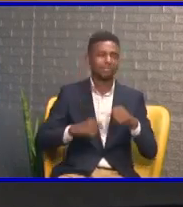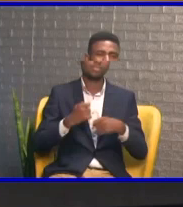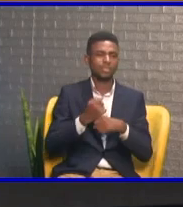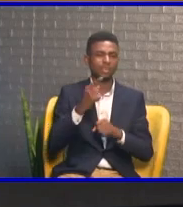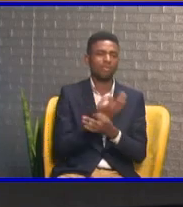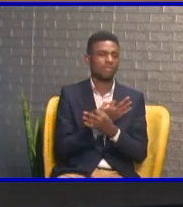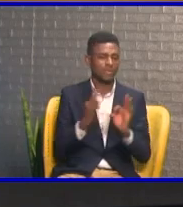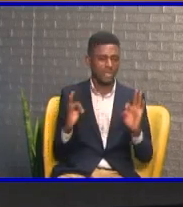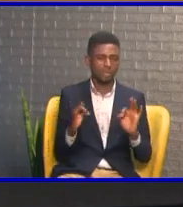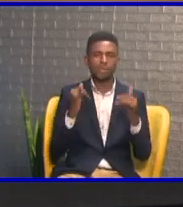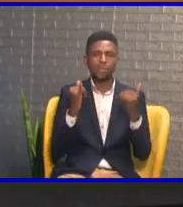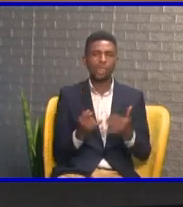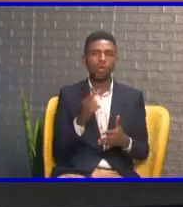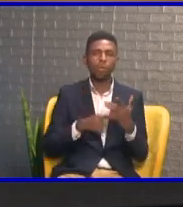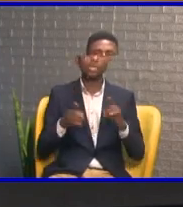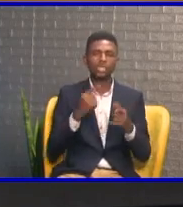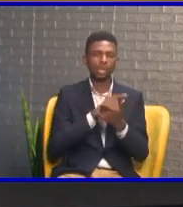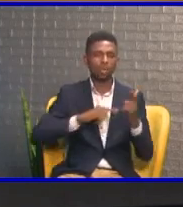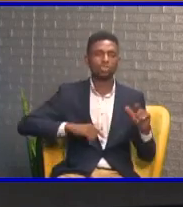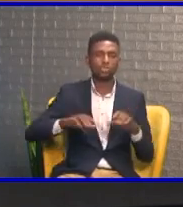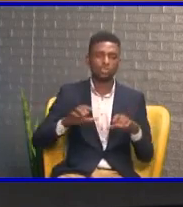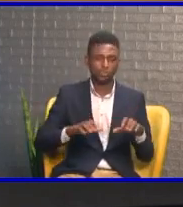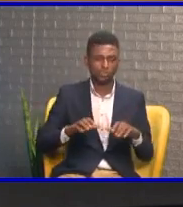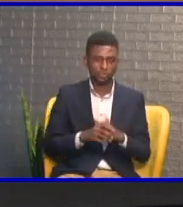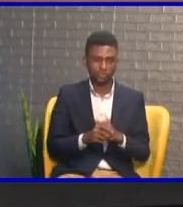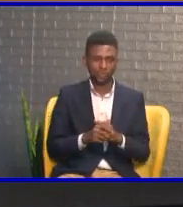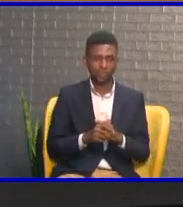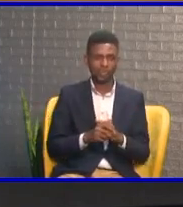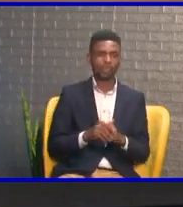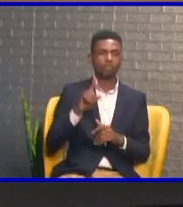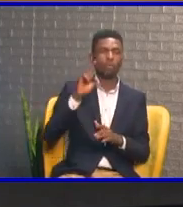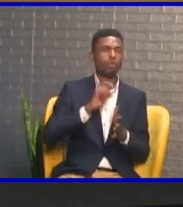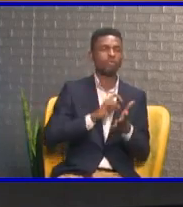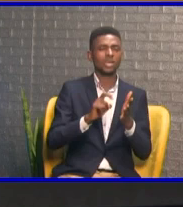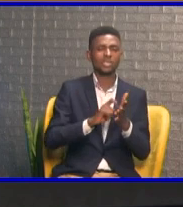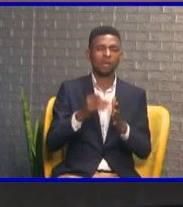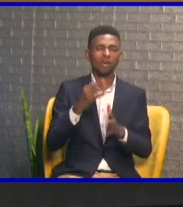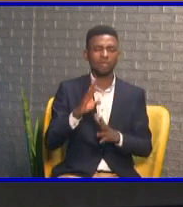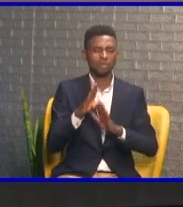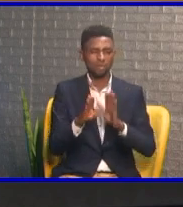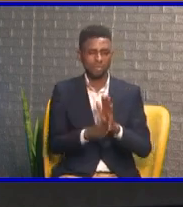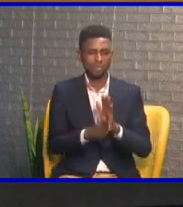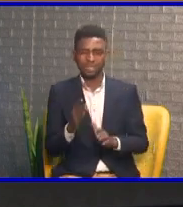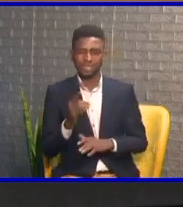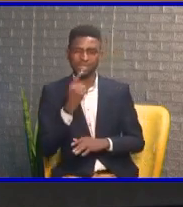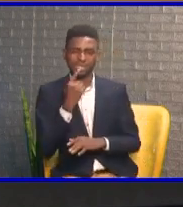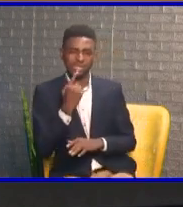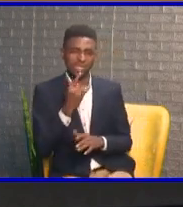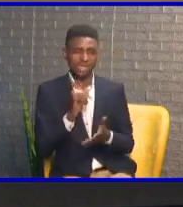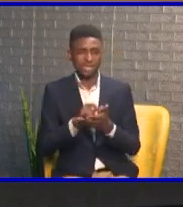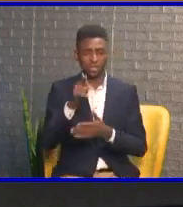So what did the Lord do? The Lord began to speak to me. One verse of scripture. He said, you will